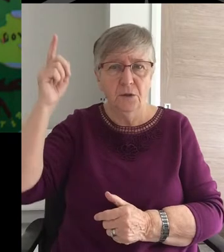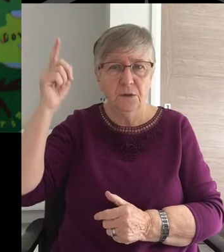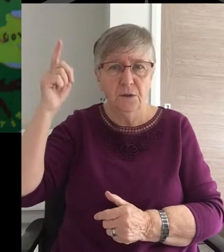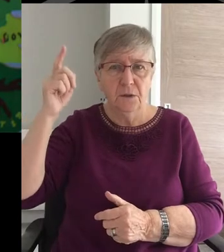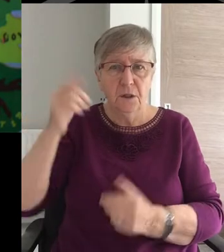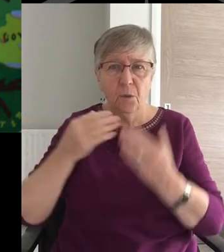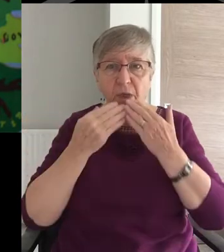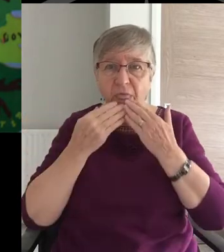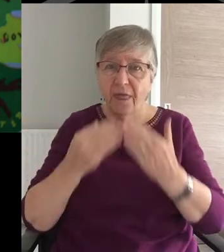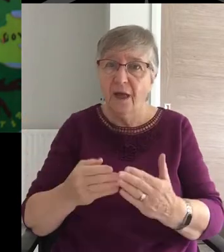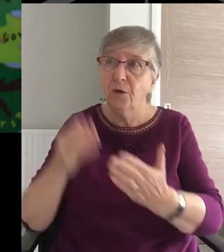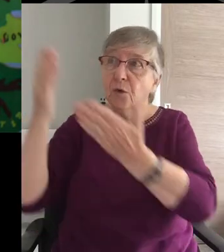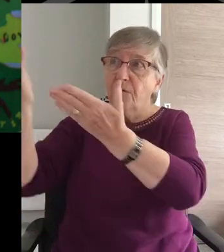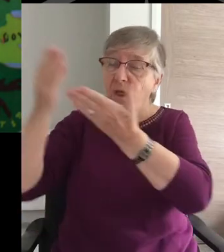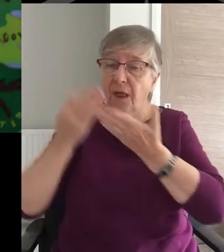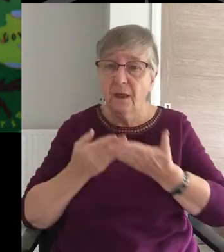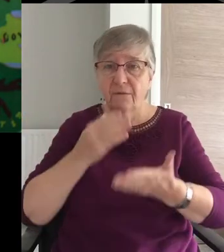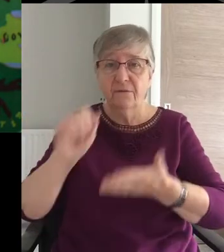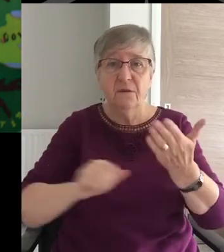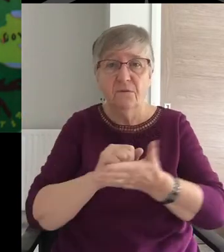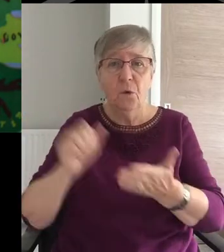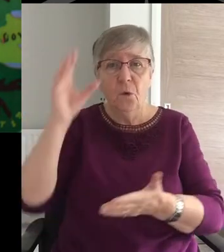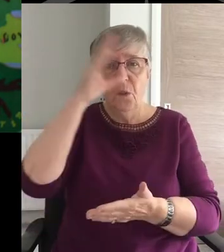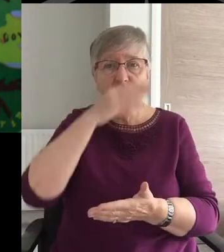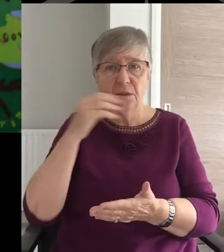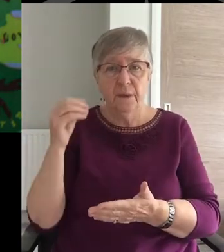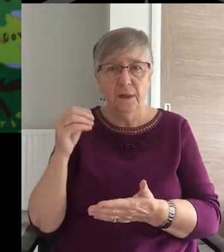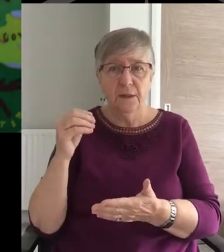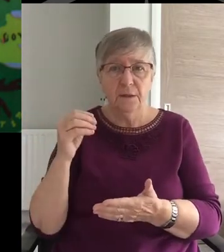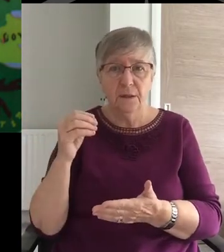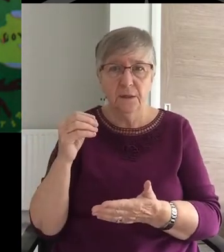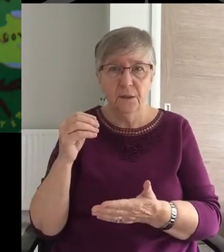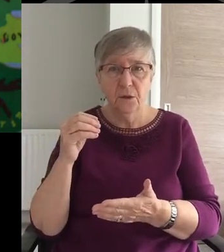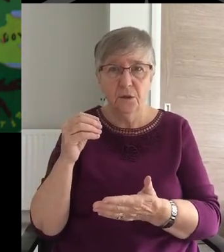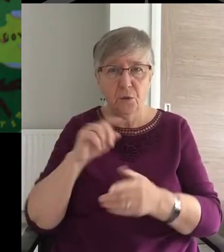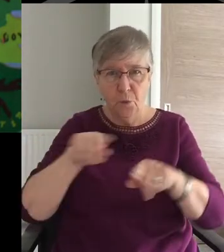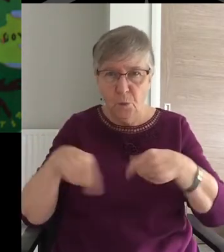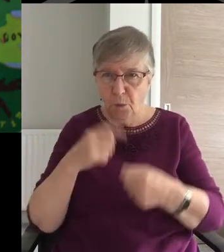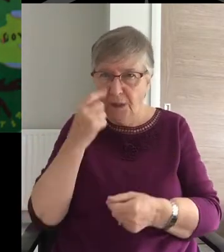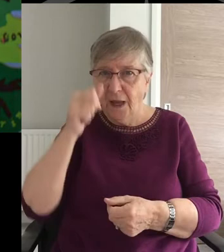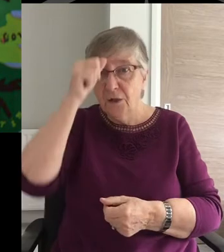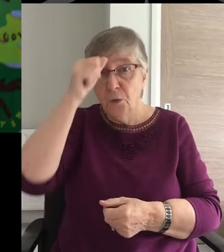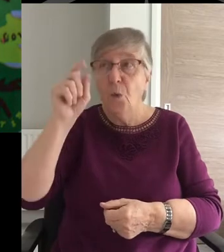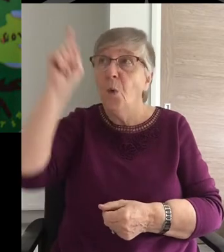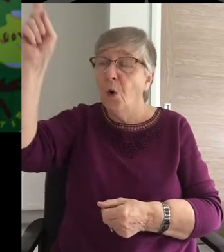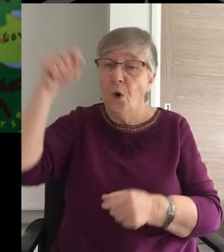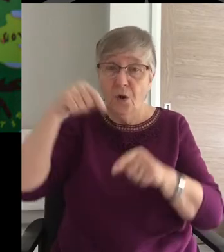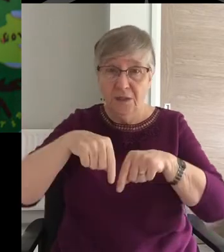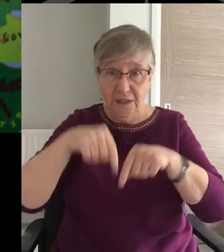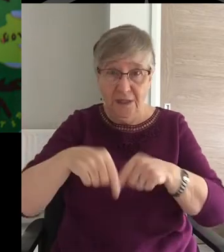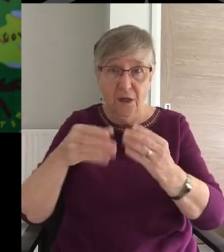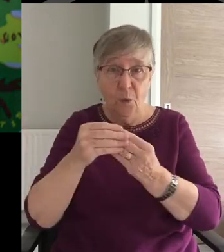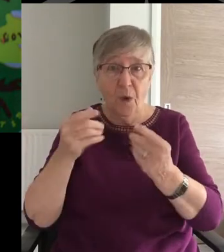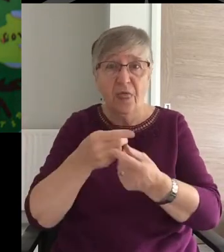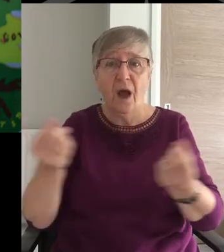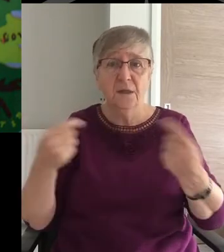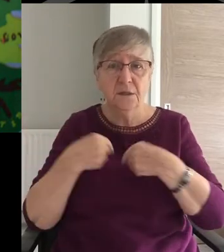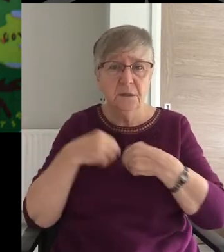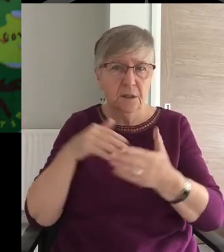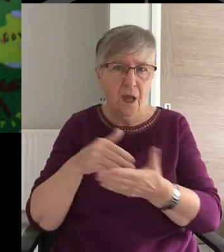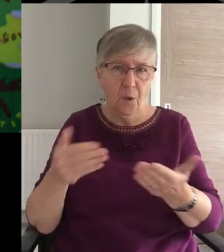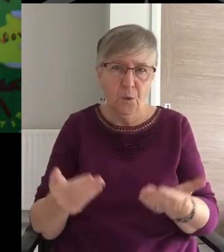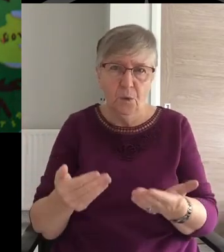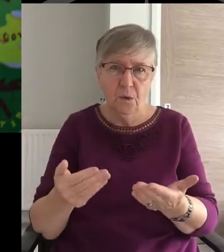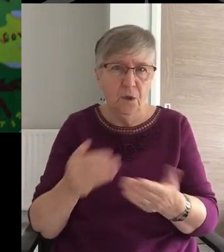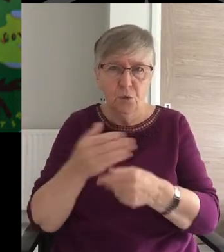We thank you for the gift of the Holy Spirit, for the assurance that God is with us here and now. Lord, we don't have